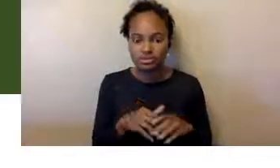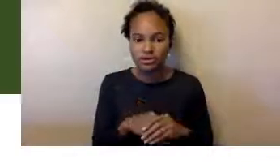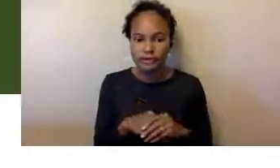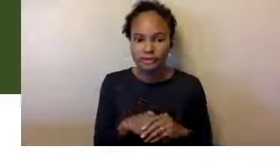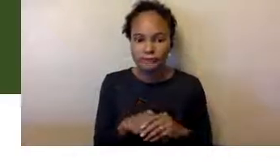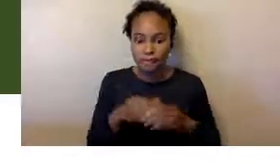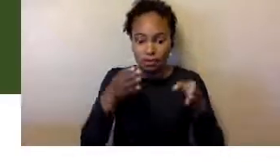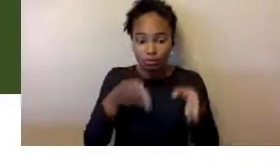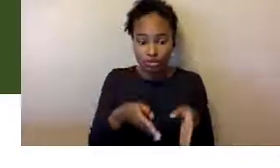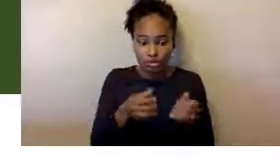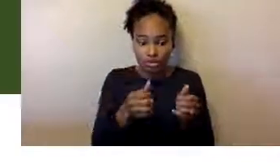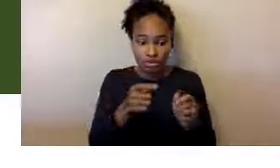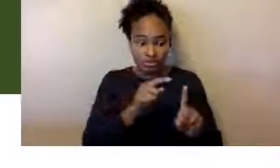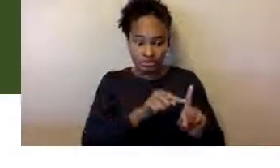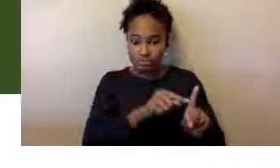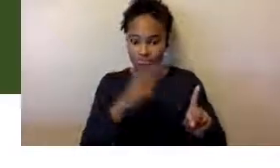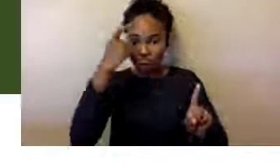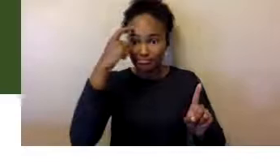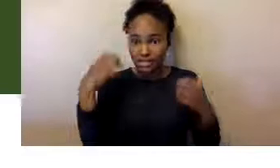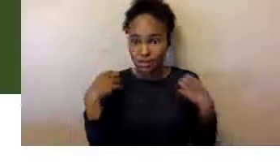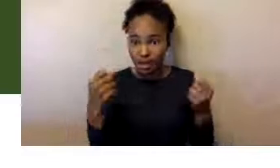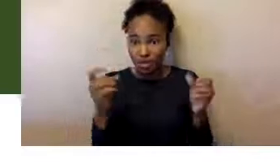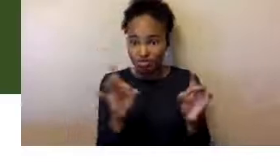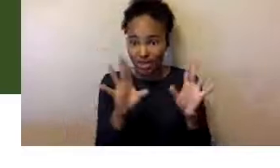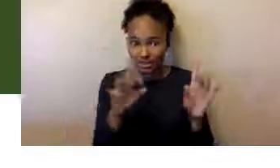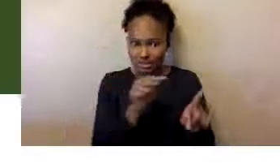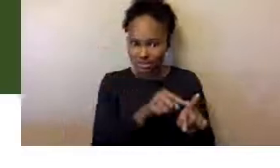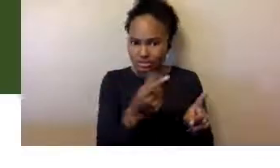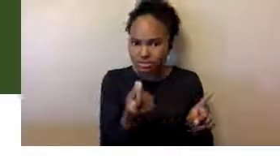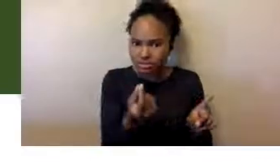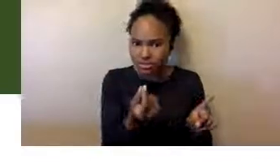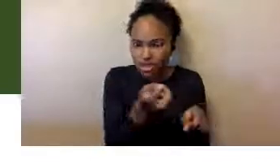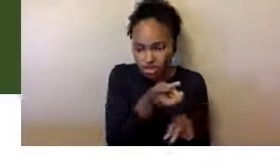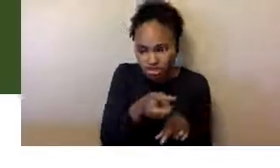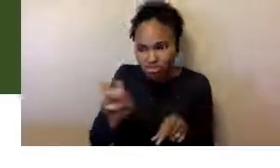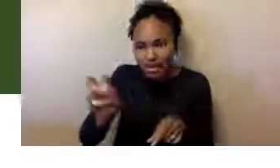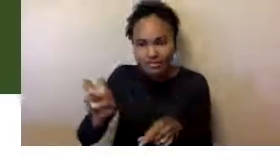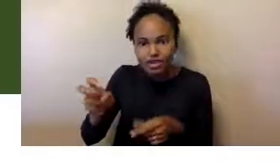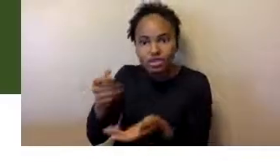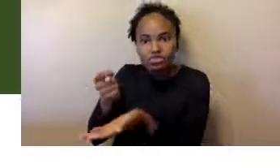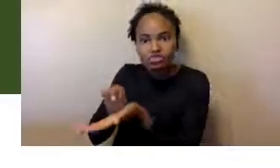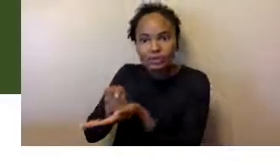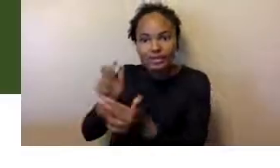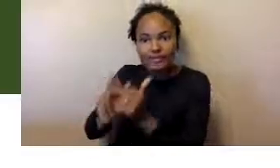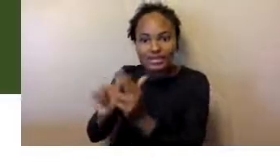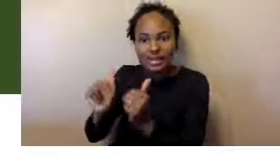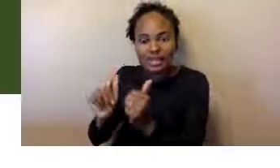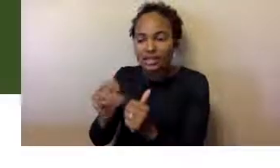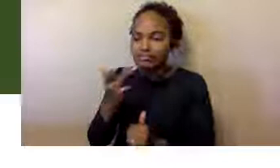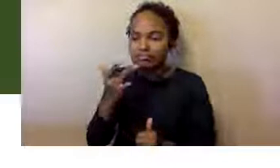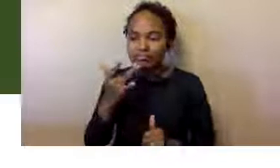mental health crisis should be transferred to a treatment facility rather than a jail.